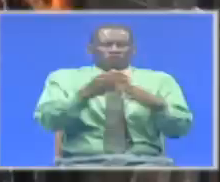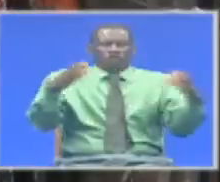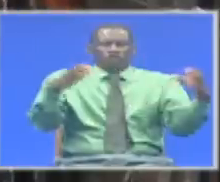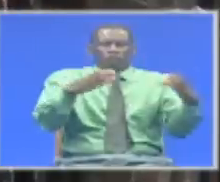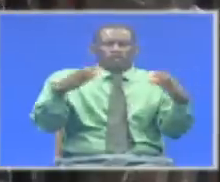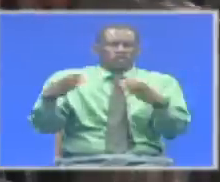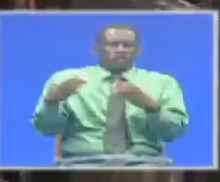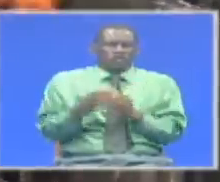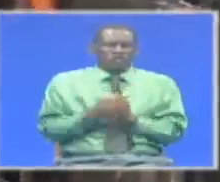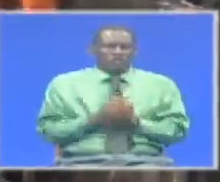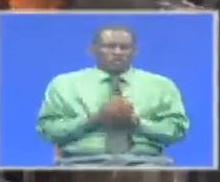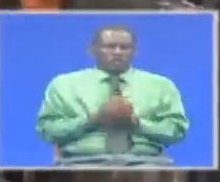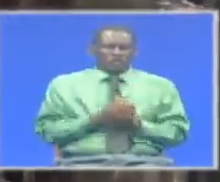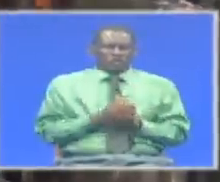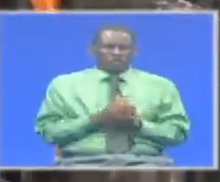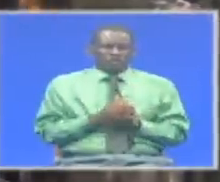communities.